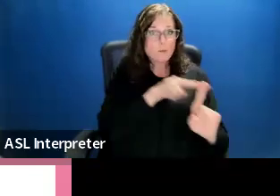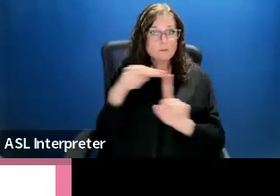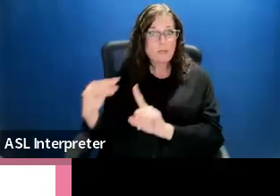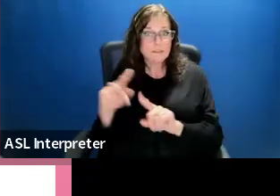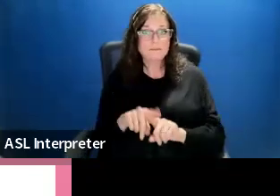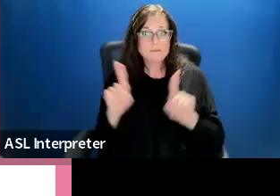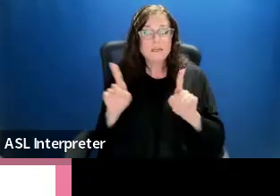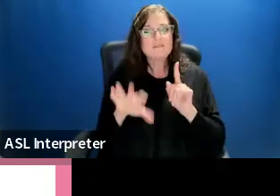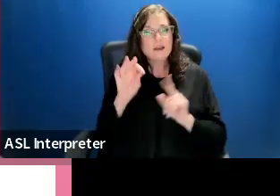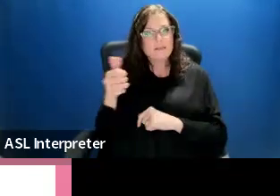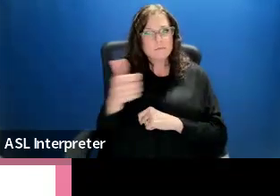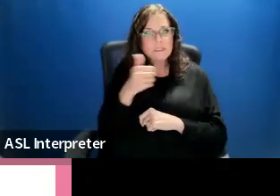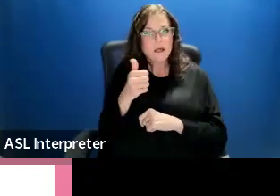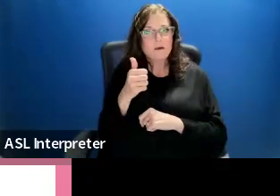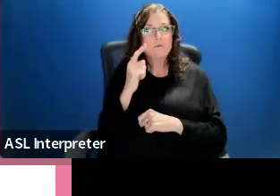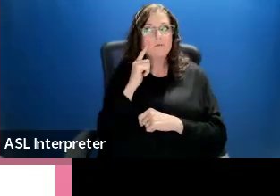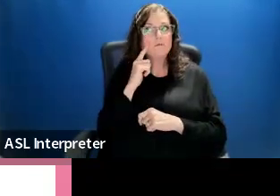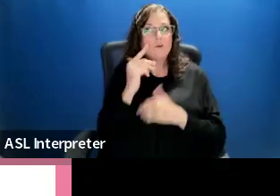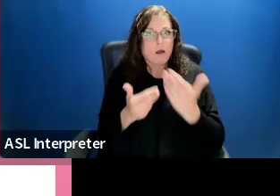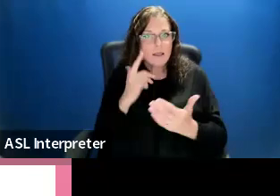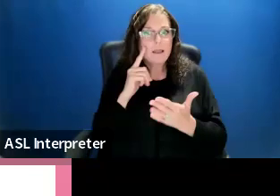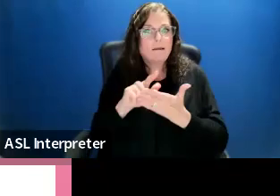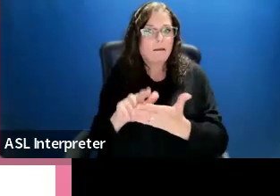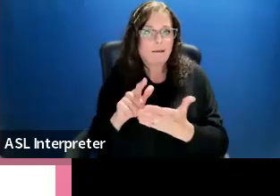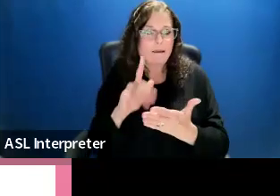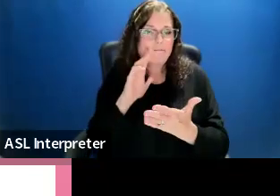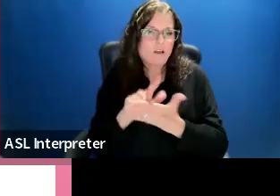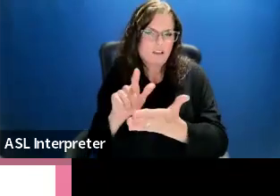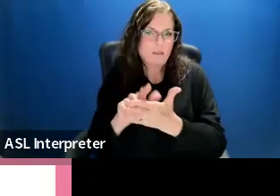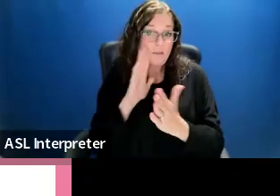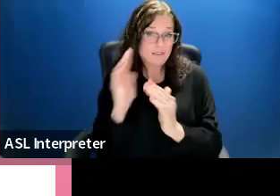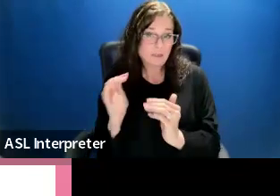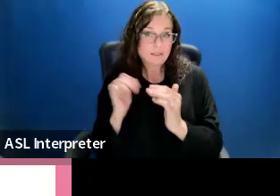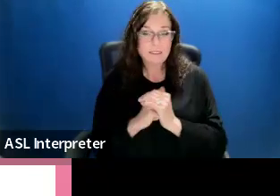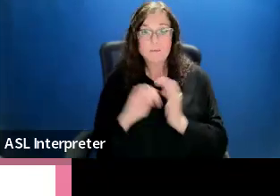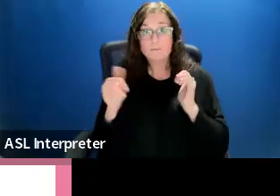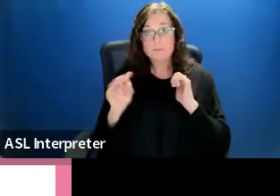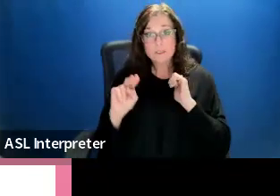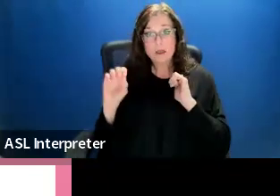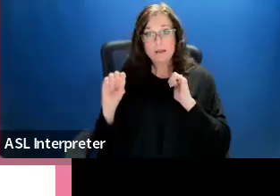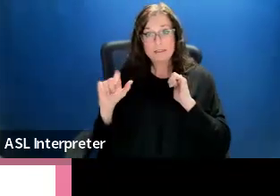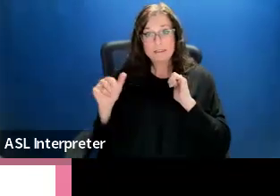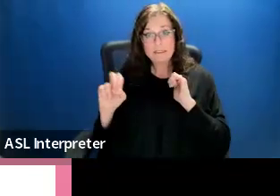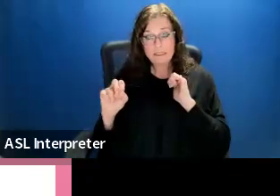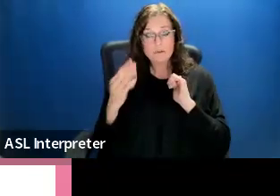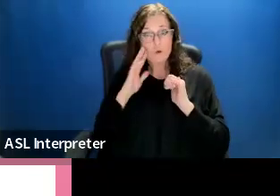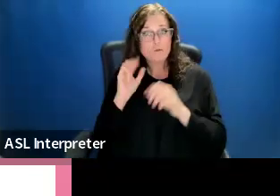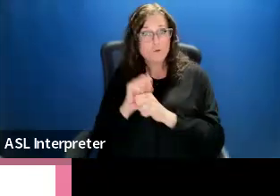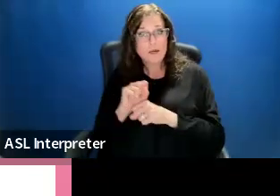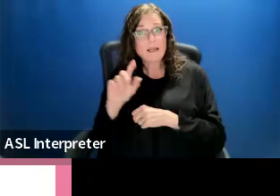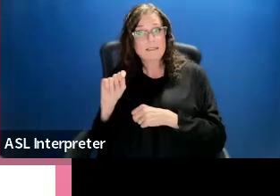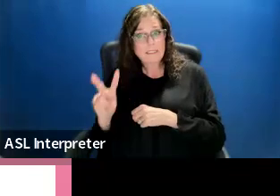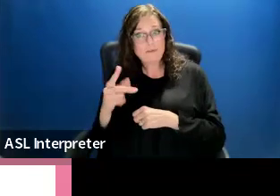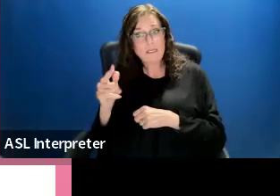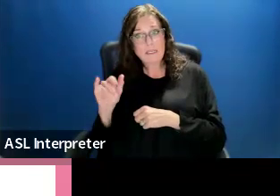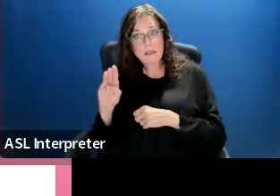they also find themselves falling unexpectedly in love. Written by John Stevens, known for his work on television hits including